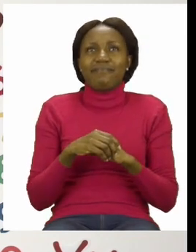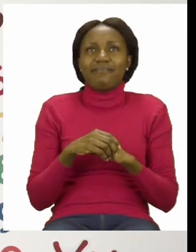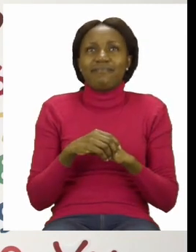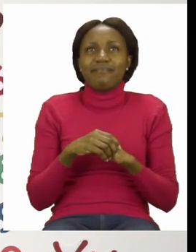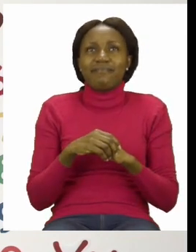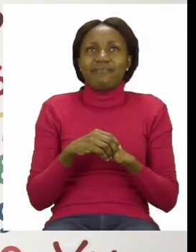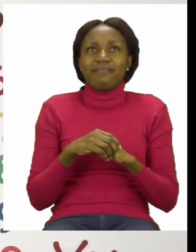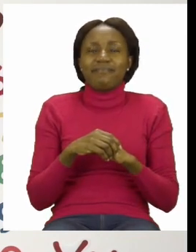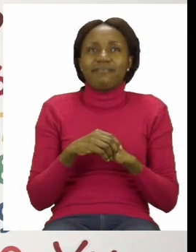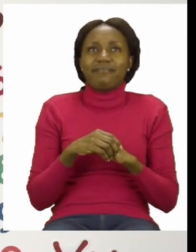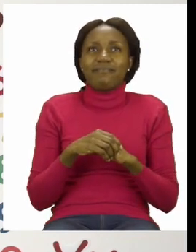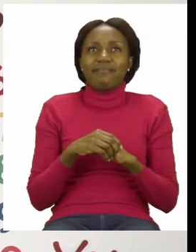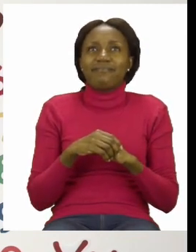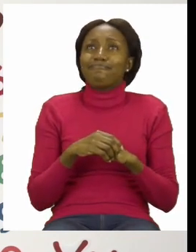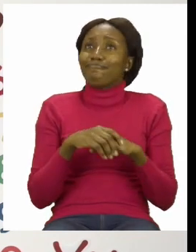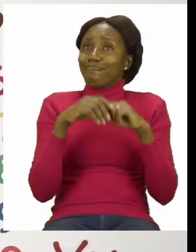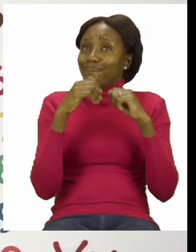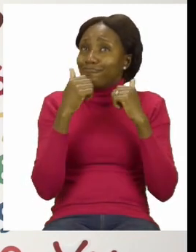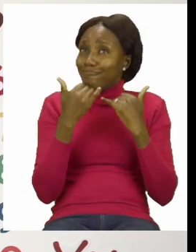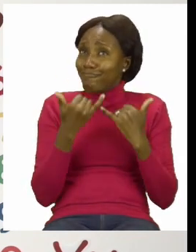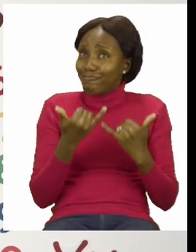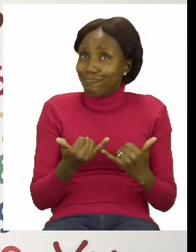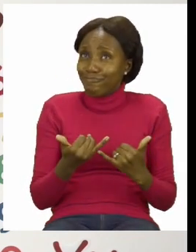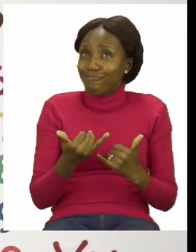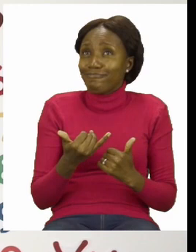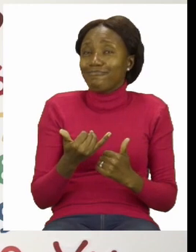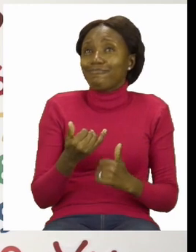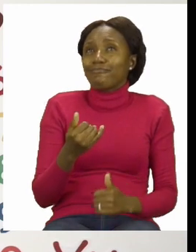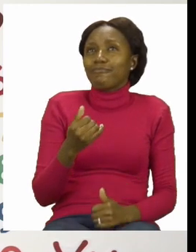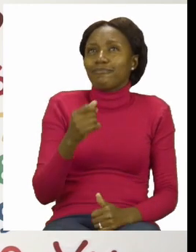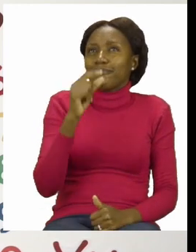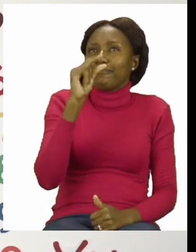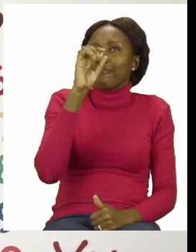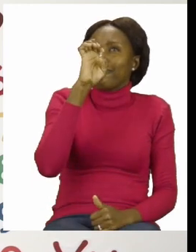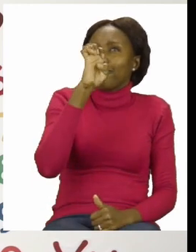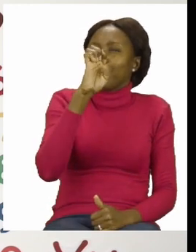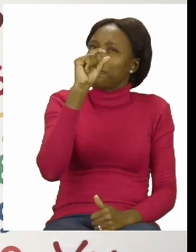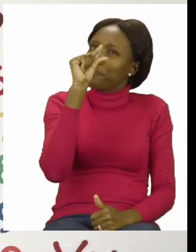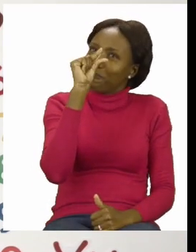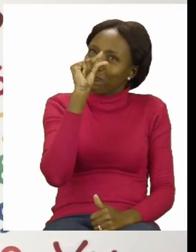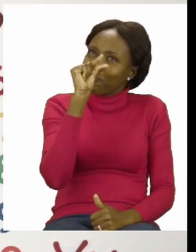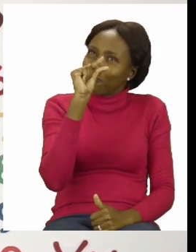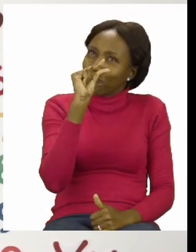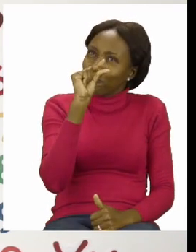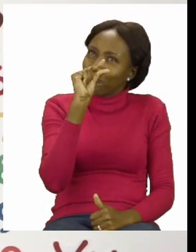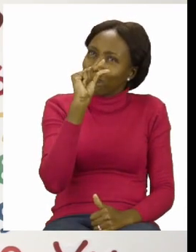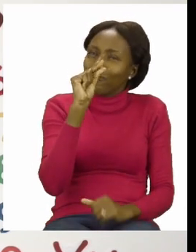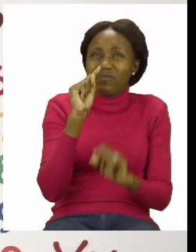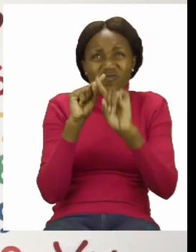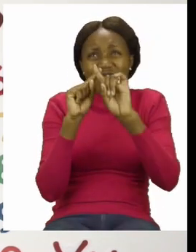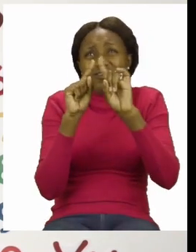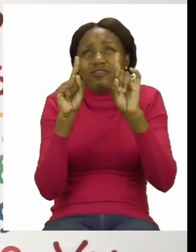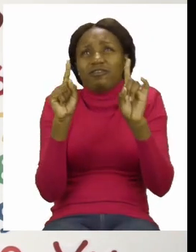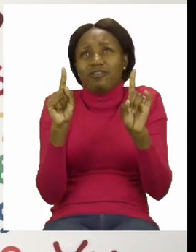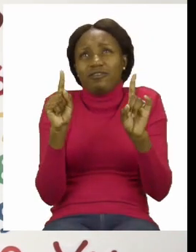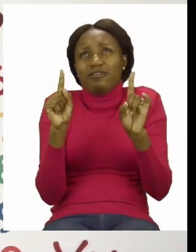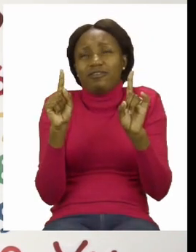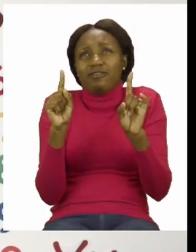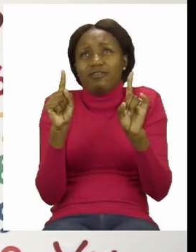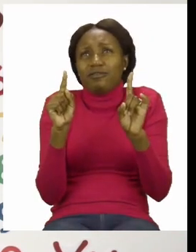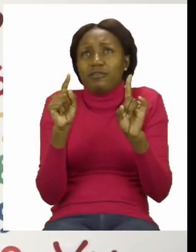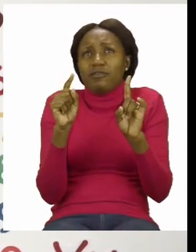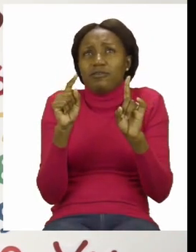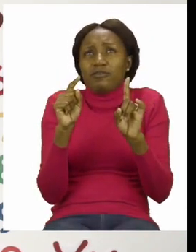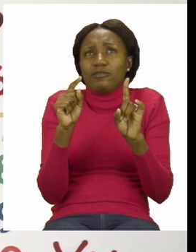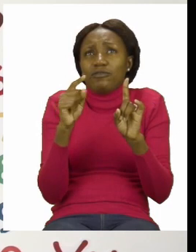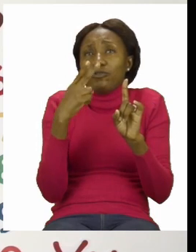Now let's do small letter A. Now small letter A is different because it does not start